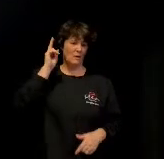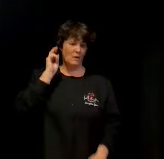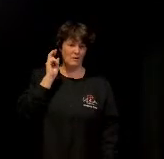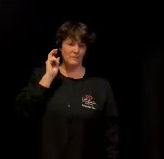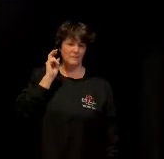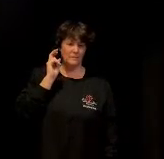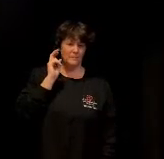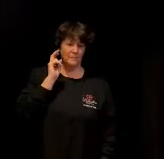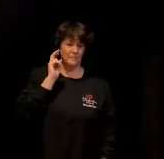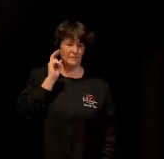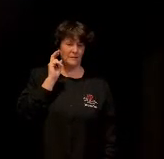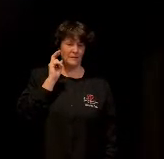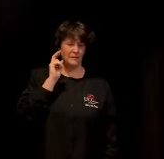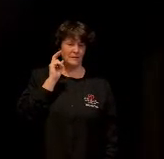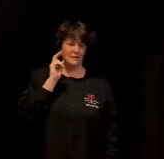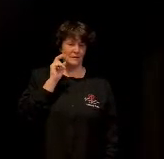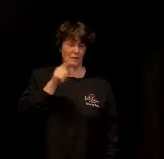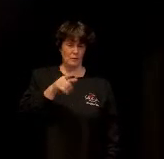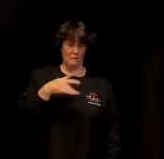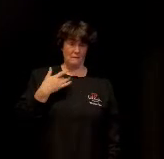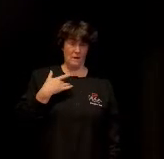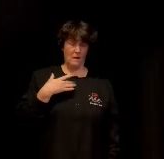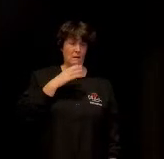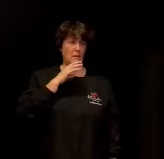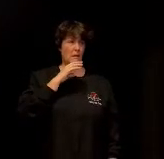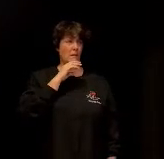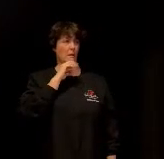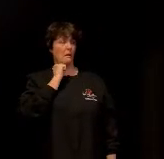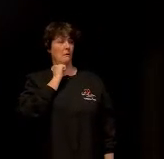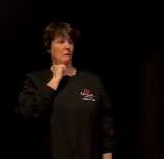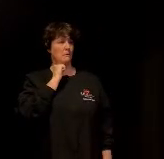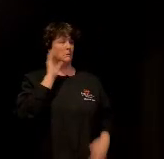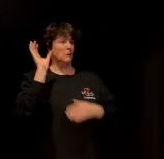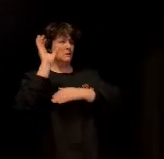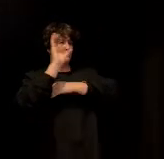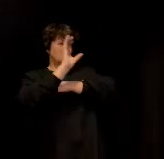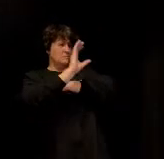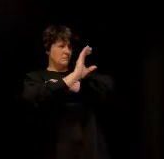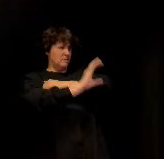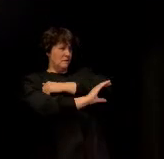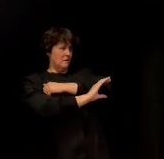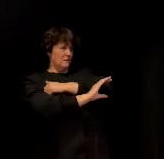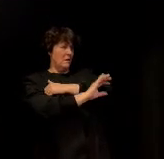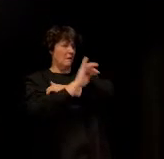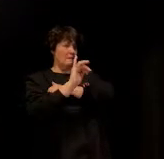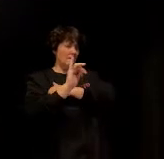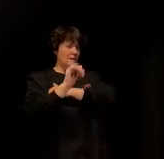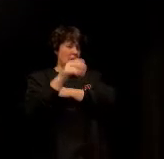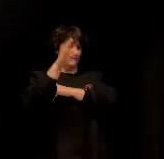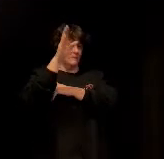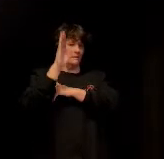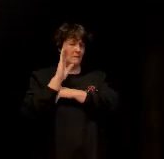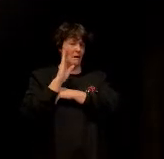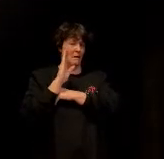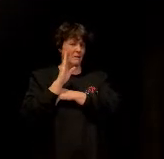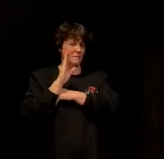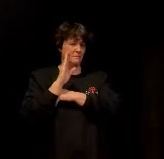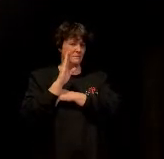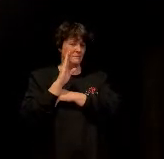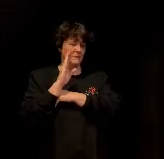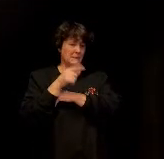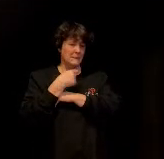You ever been captivated by a sunrise or a sunset? That was God's general revelation speaking to you.